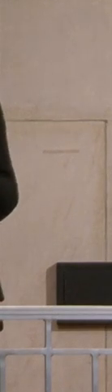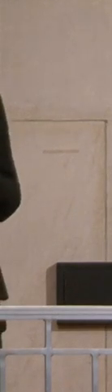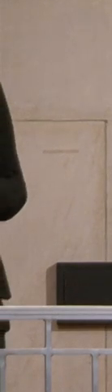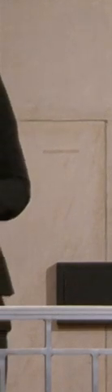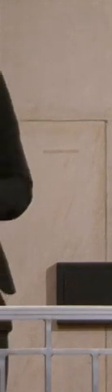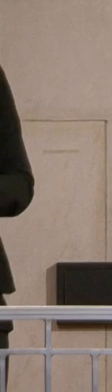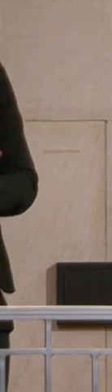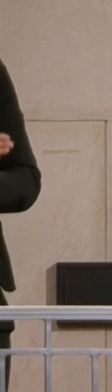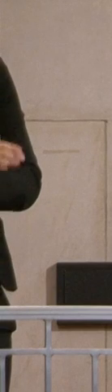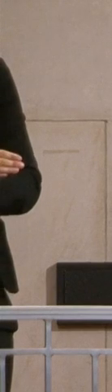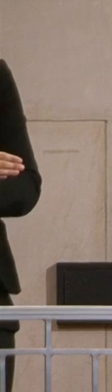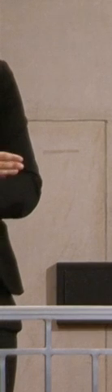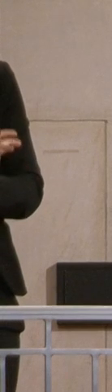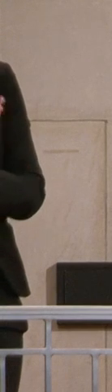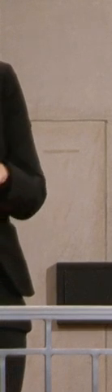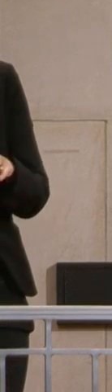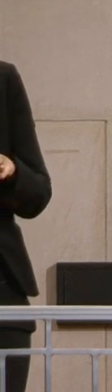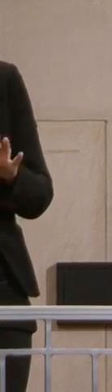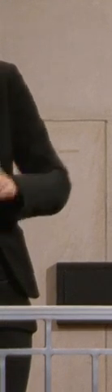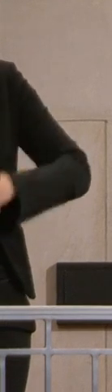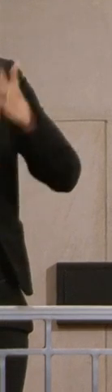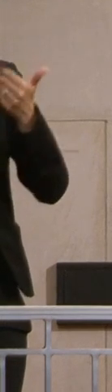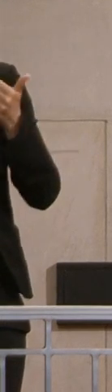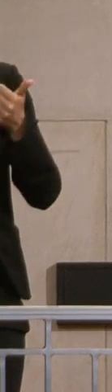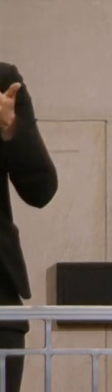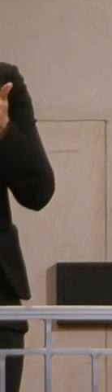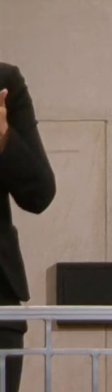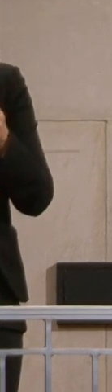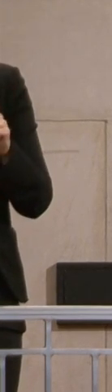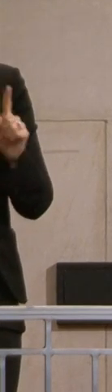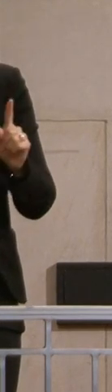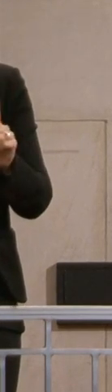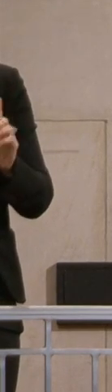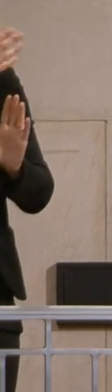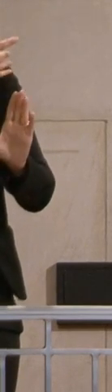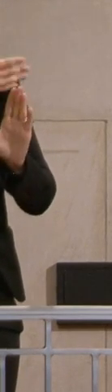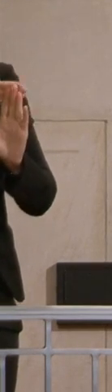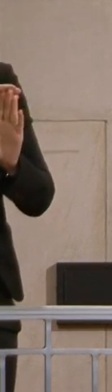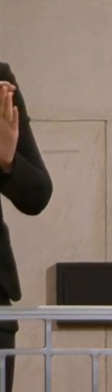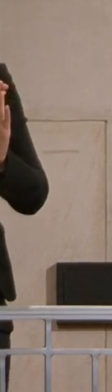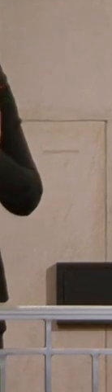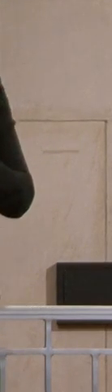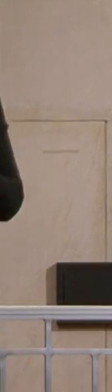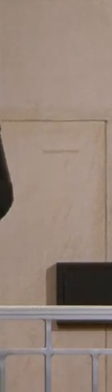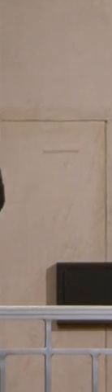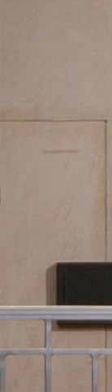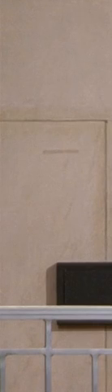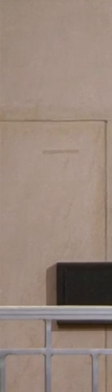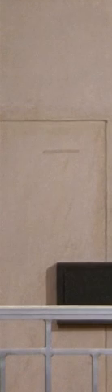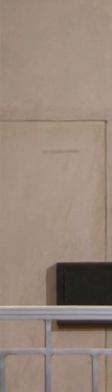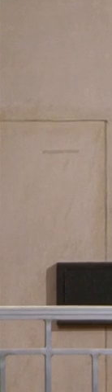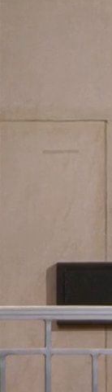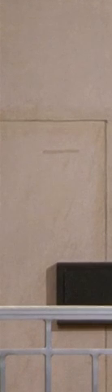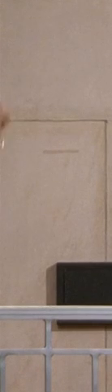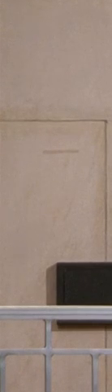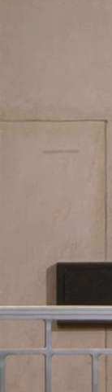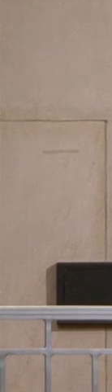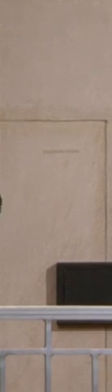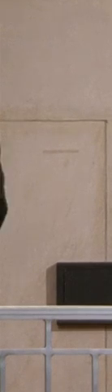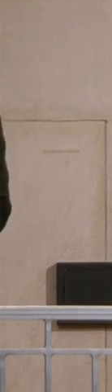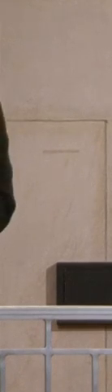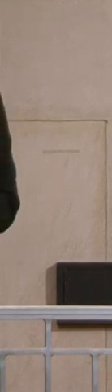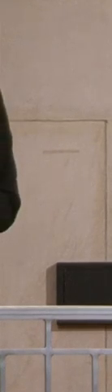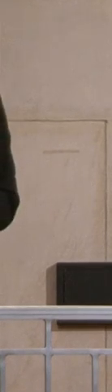that have been felt for centuries by individual Americans, by real people who often suffered in silence. In